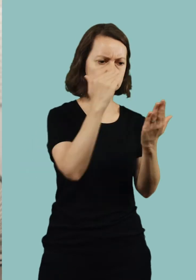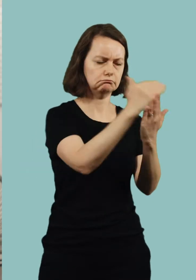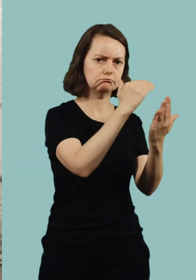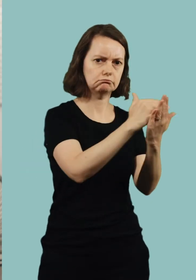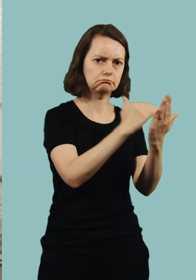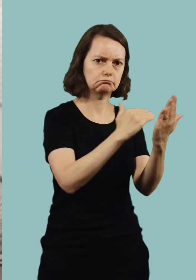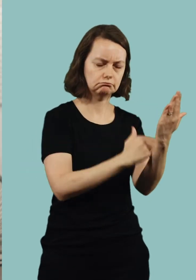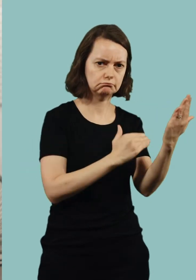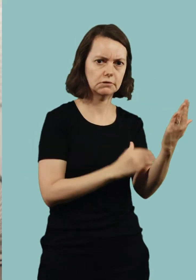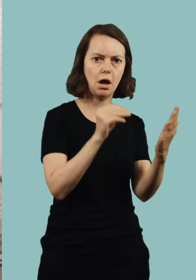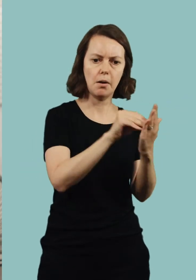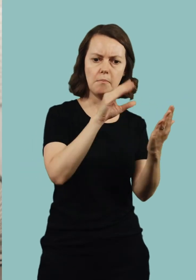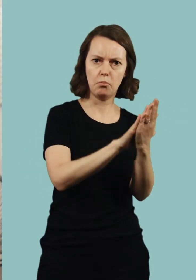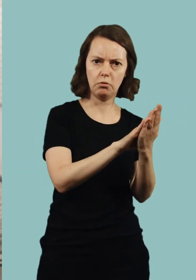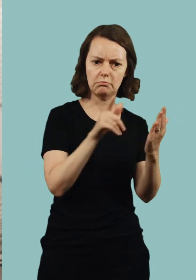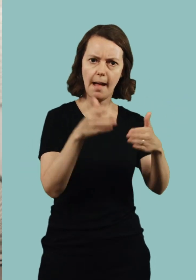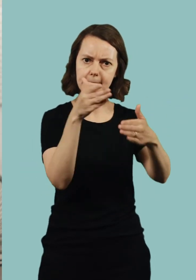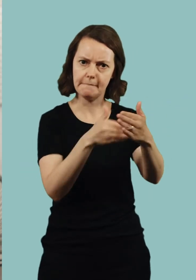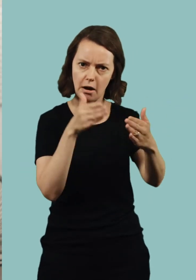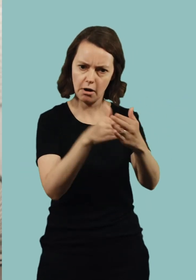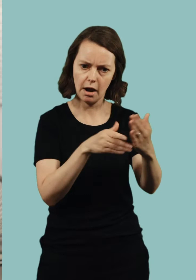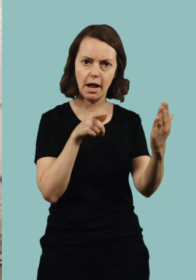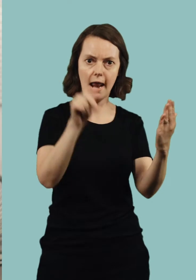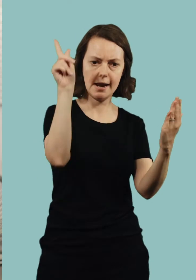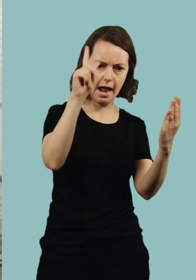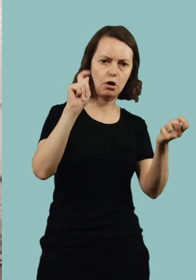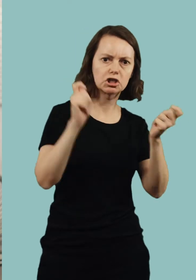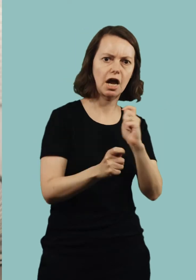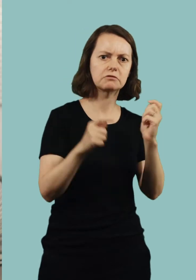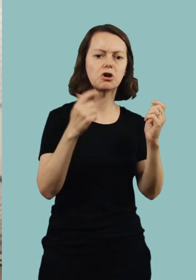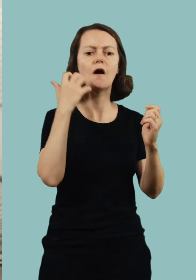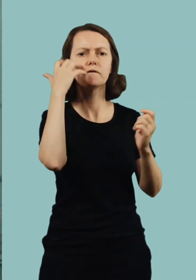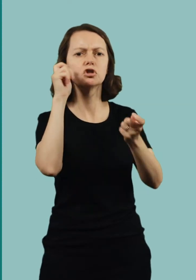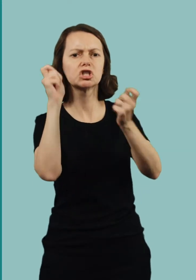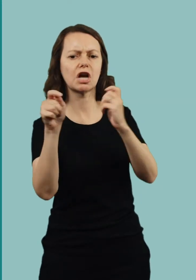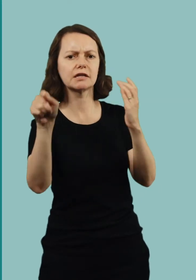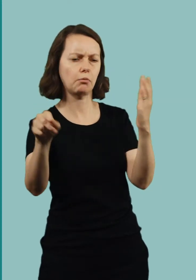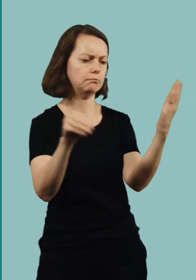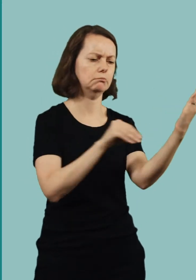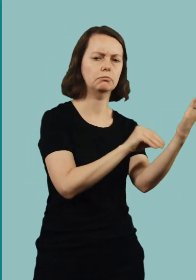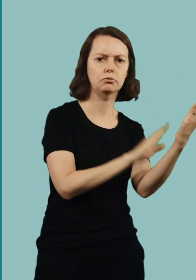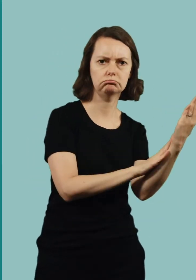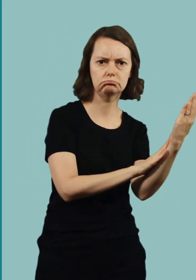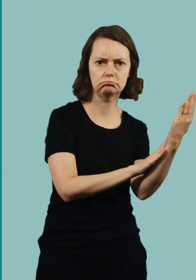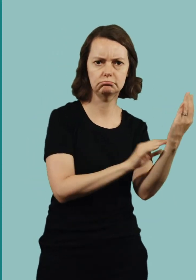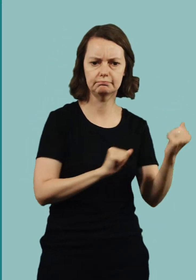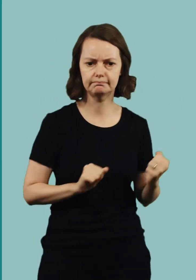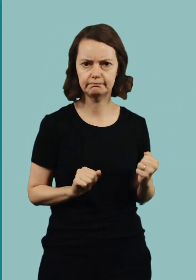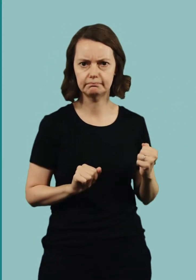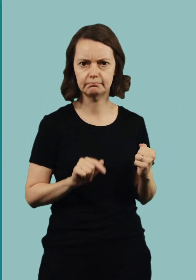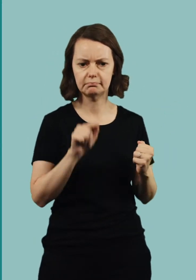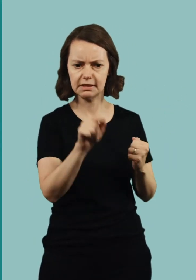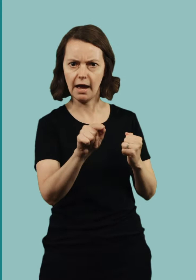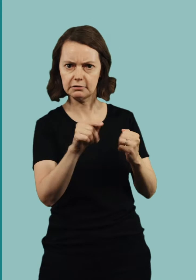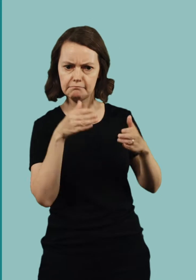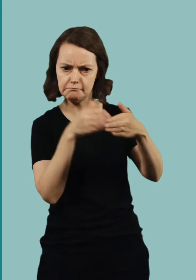help you to identify and define physical adjustments required in the workplace now and into the future. This